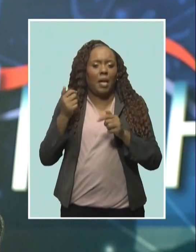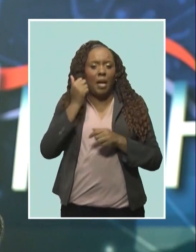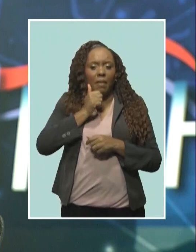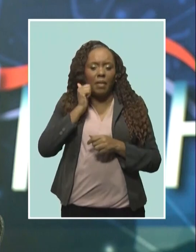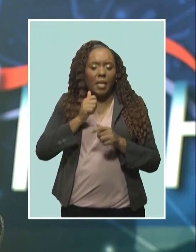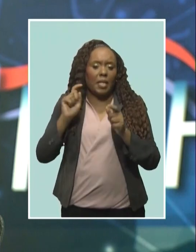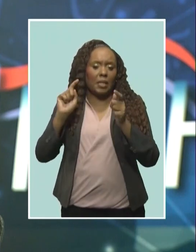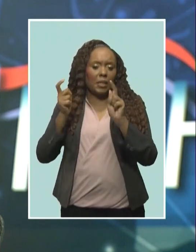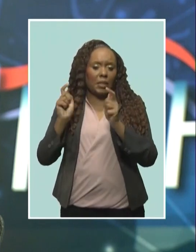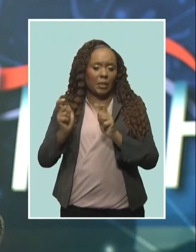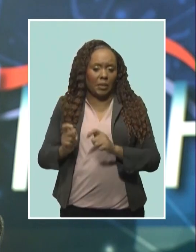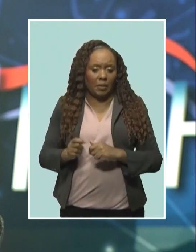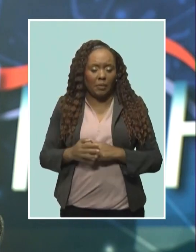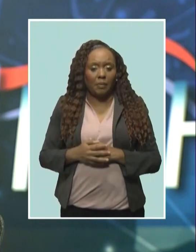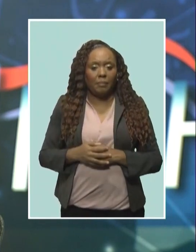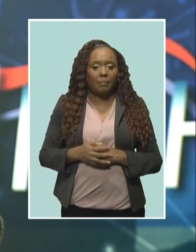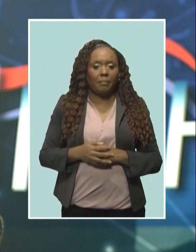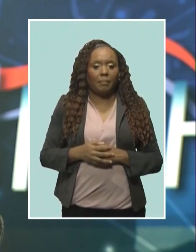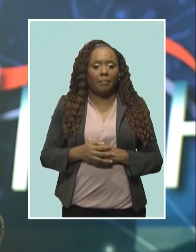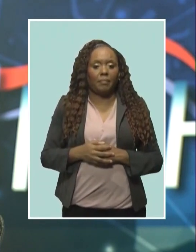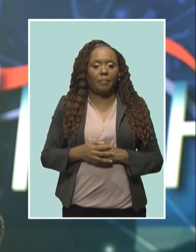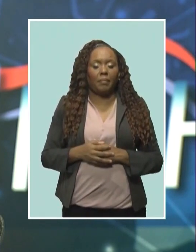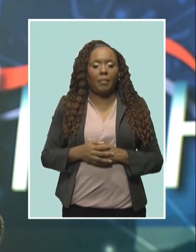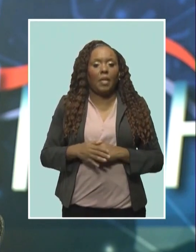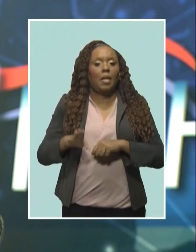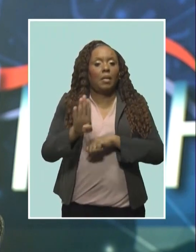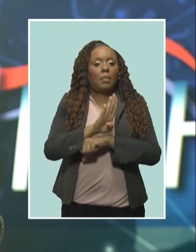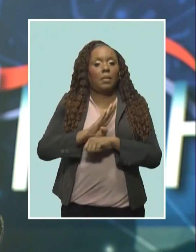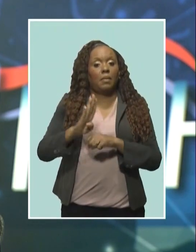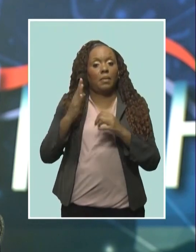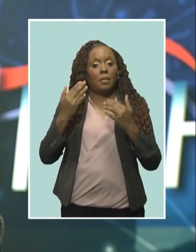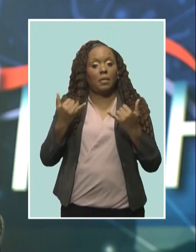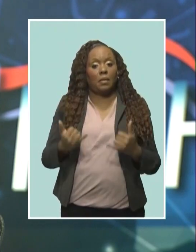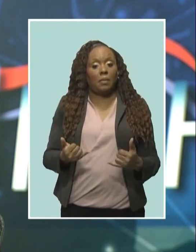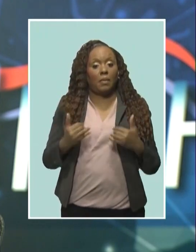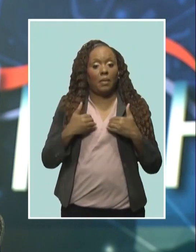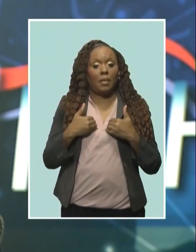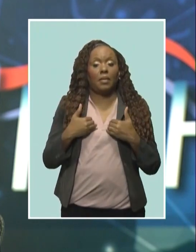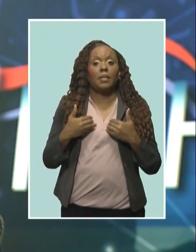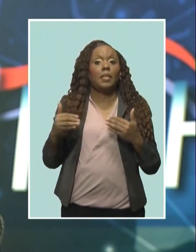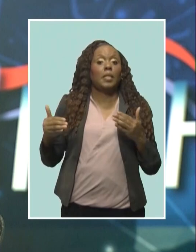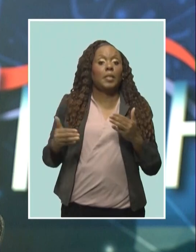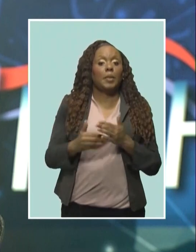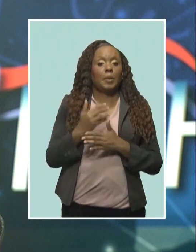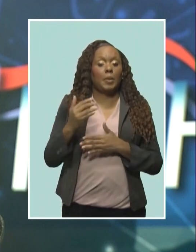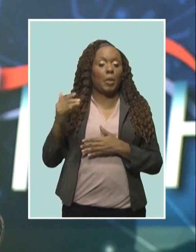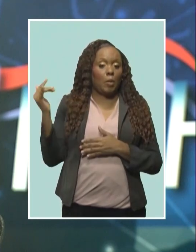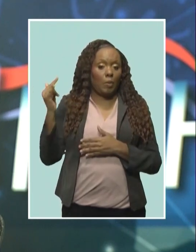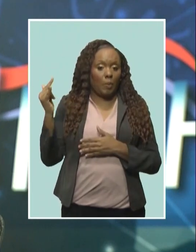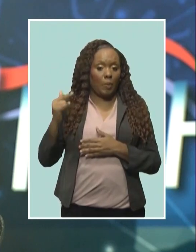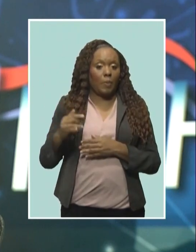Barbadians now have a new option for affordable flights within the region. It comes with the creation